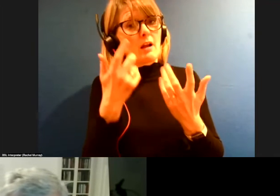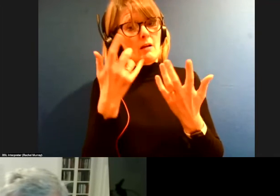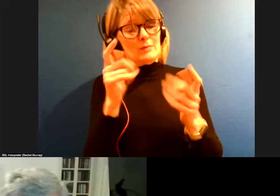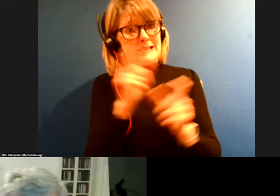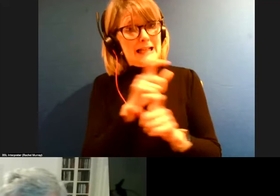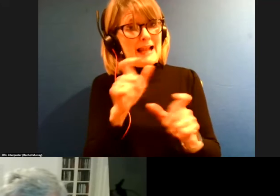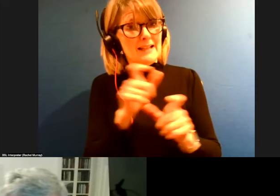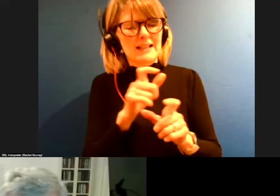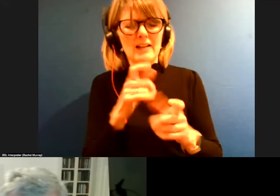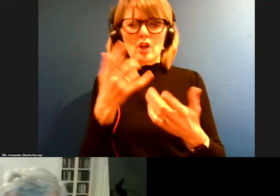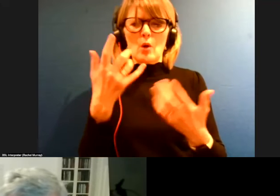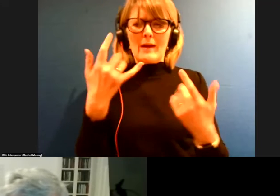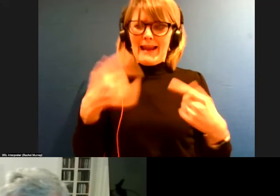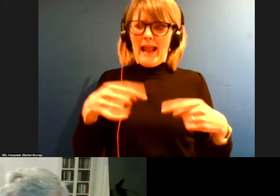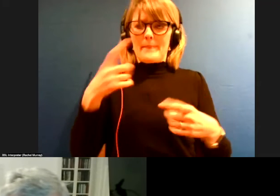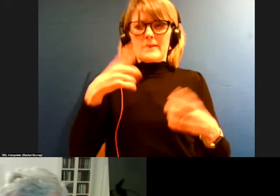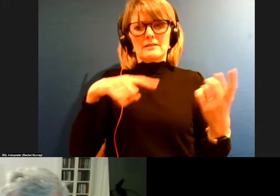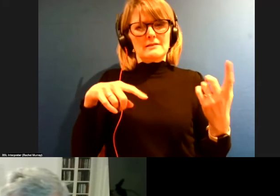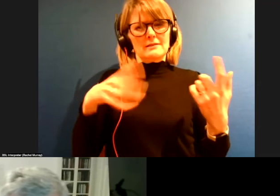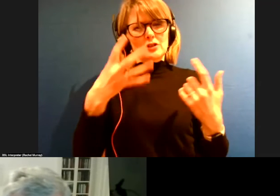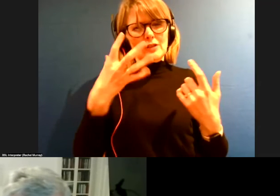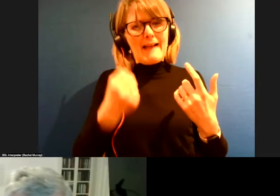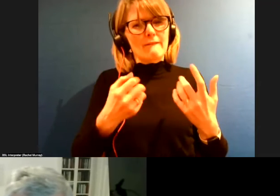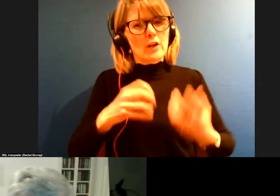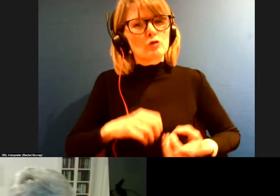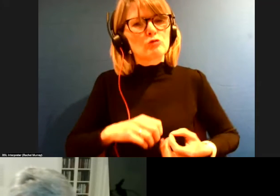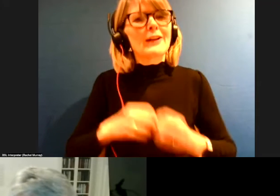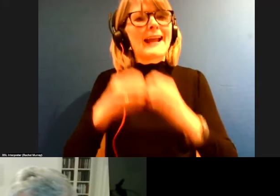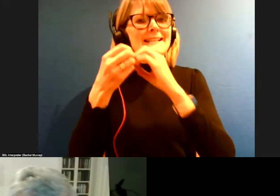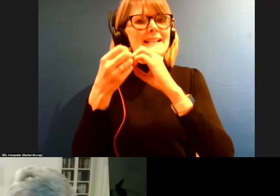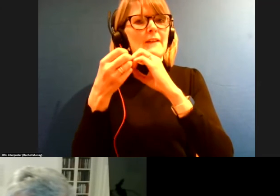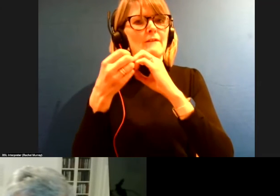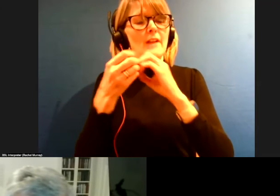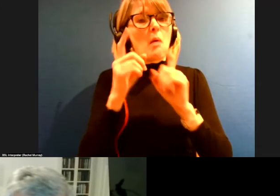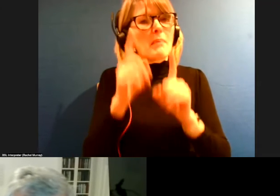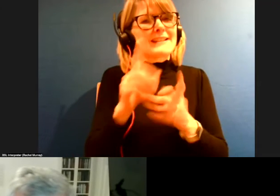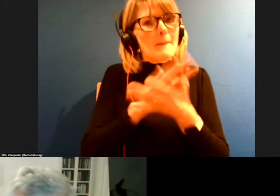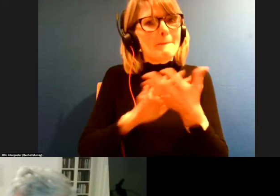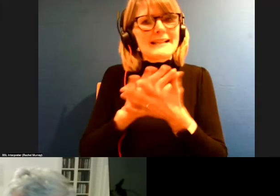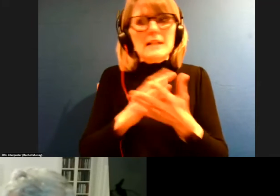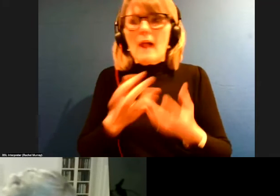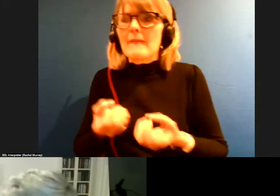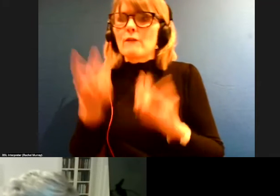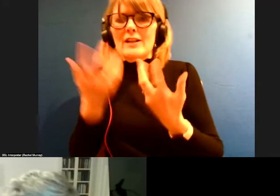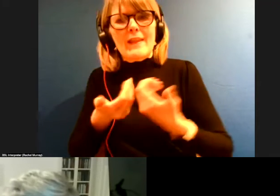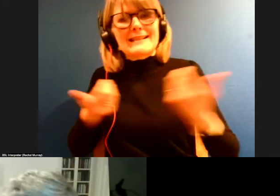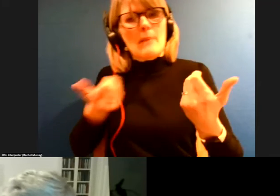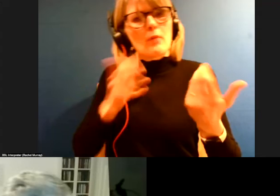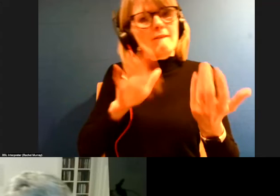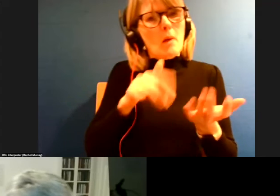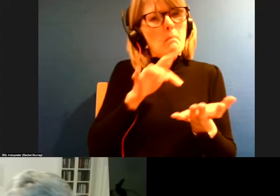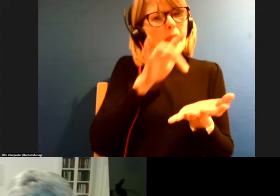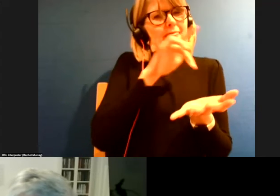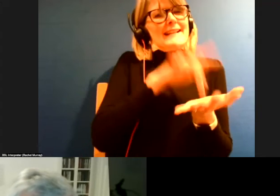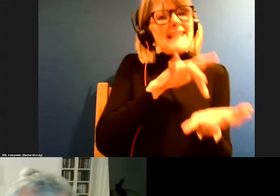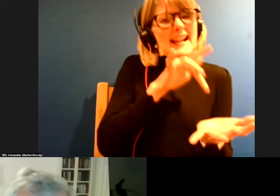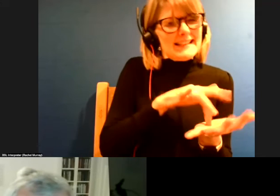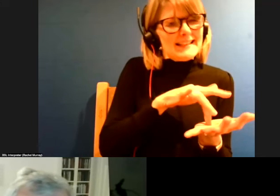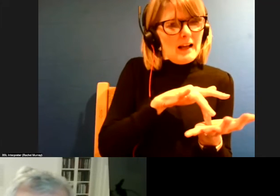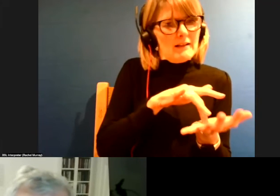creativity in a place that meant the center didn't need to change. And actually, promotion to